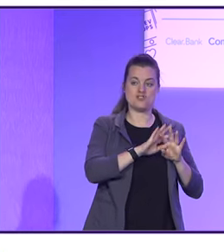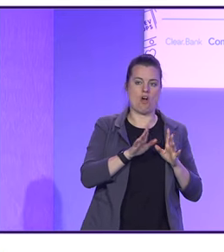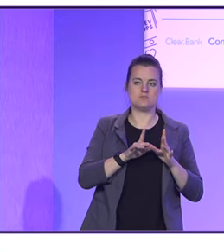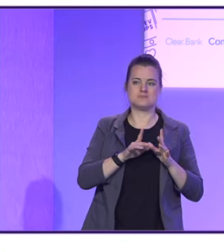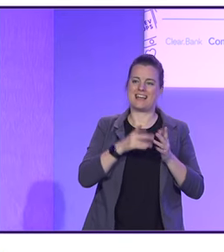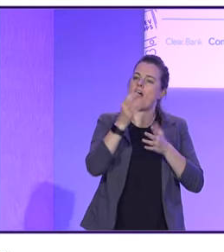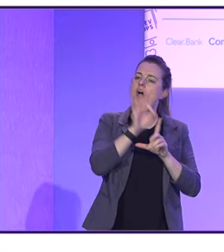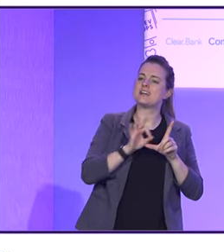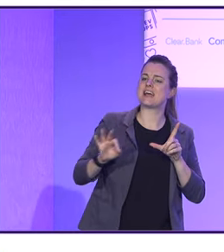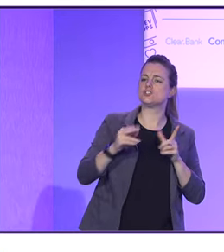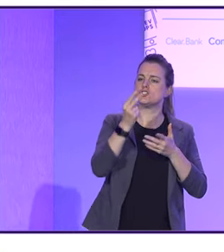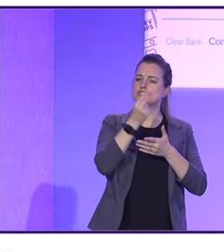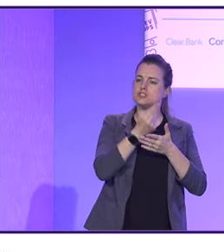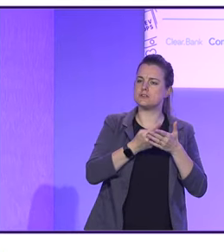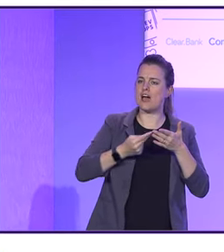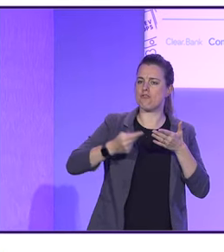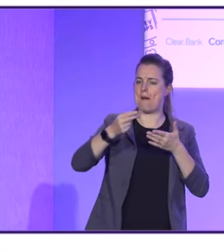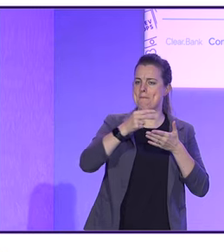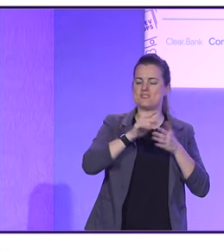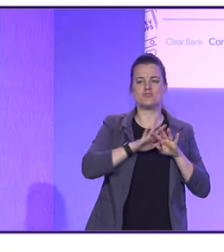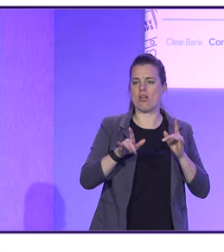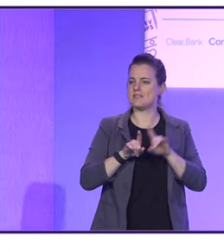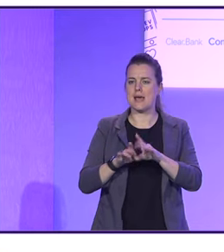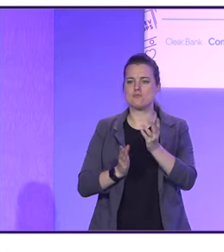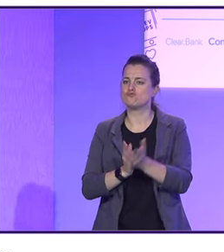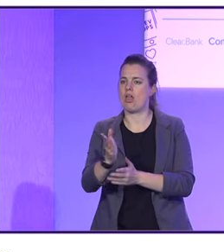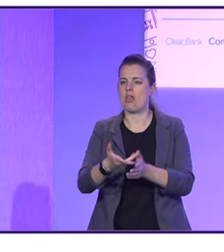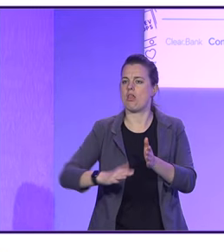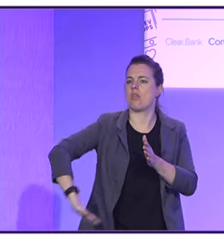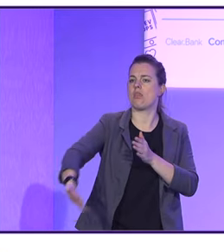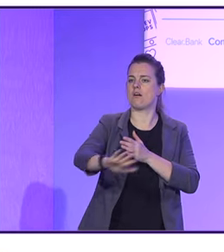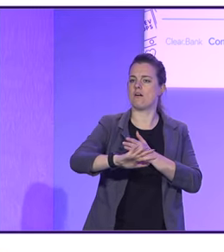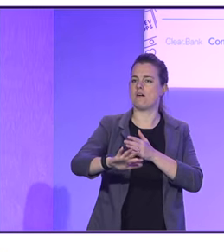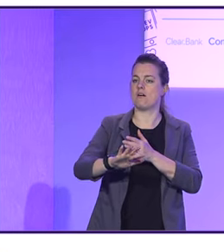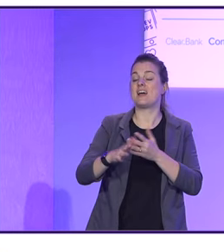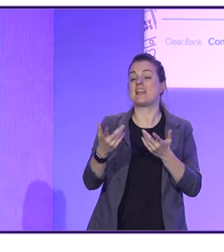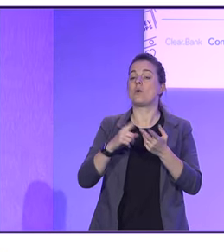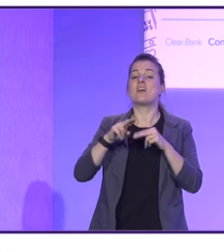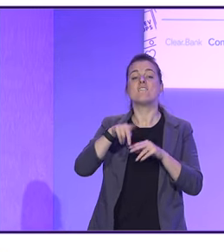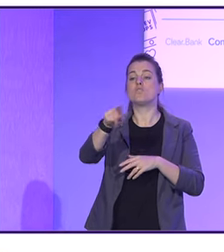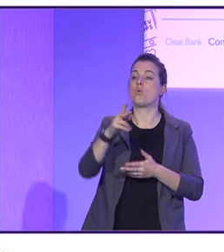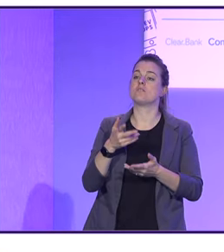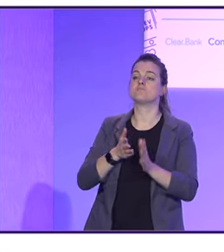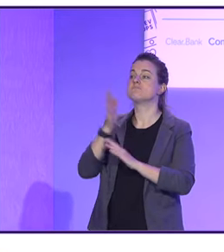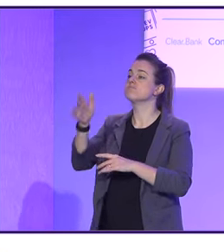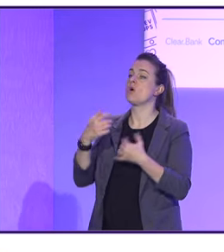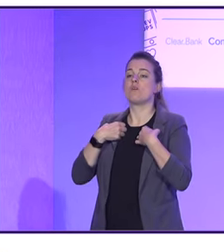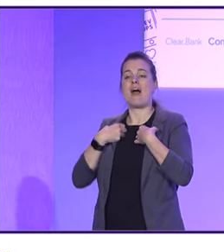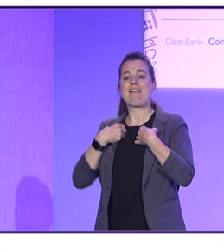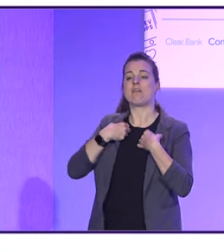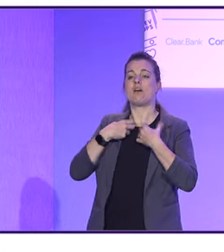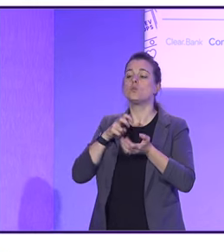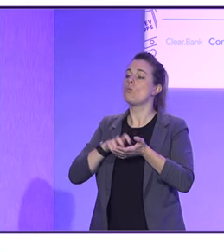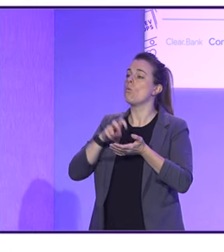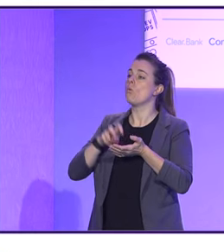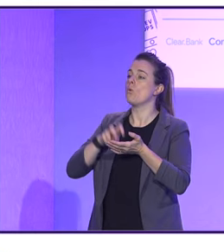country is not the same as the territory in the country. And if you're going on a walk across an area and you find that it's unpassable, it is